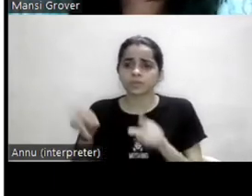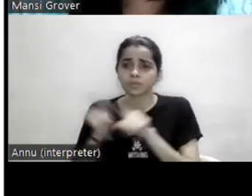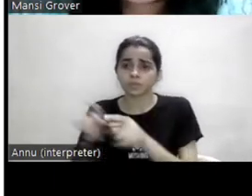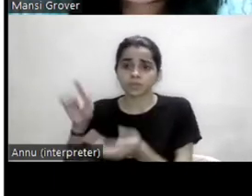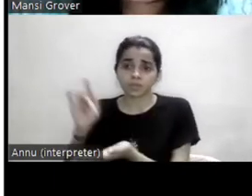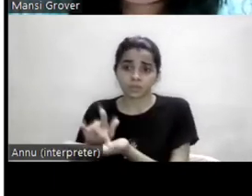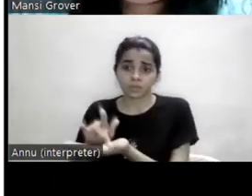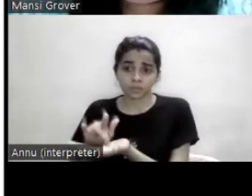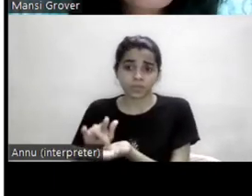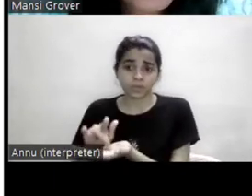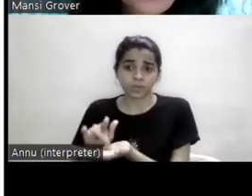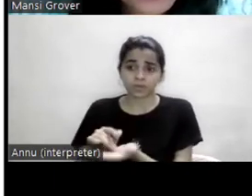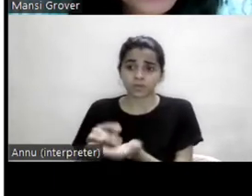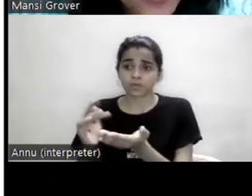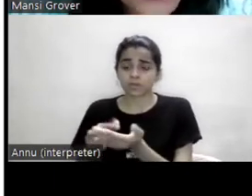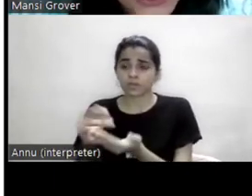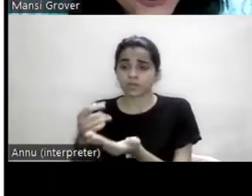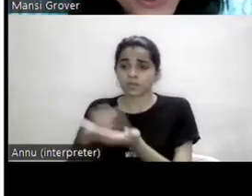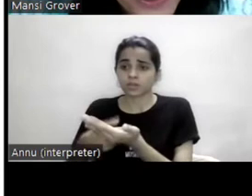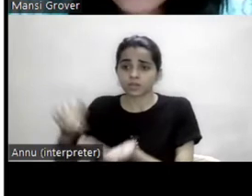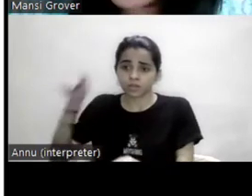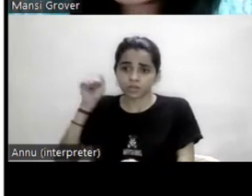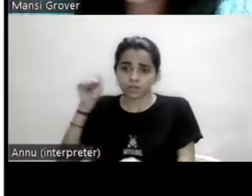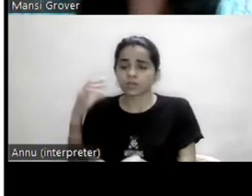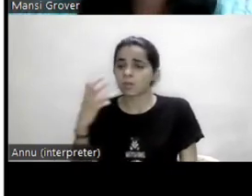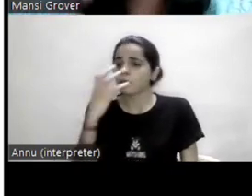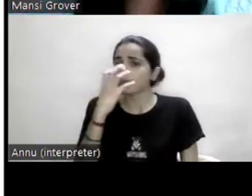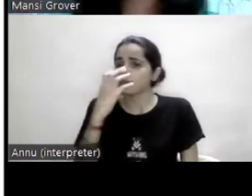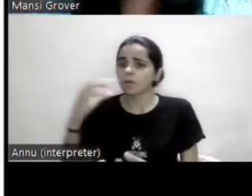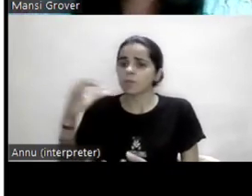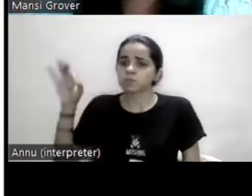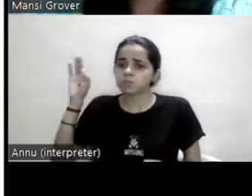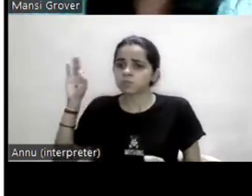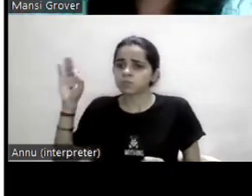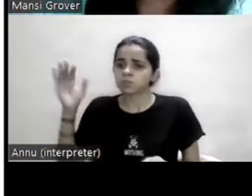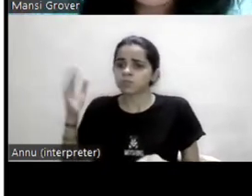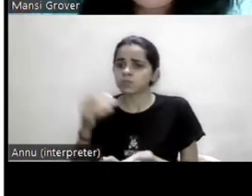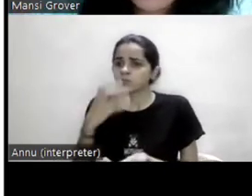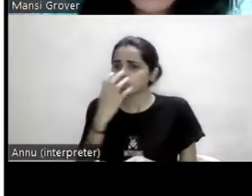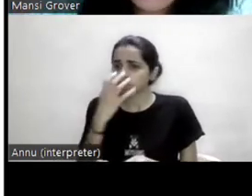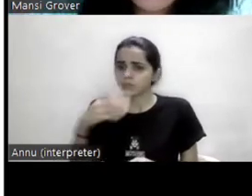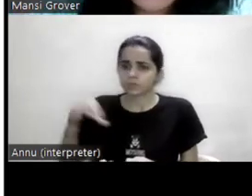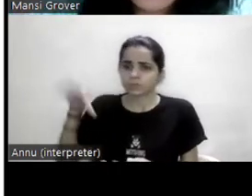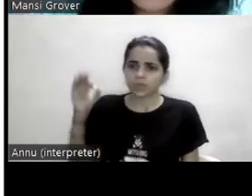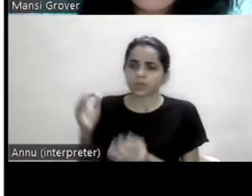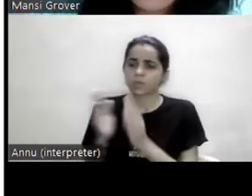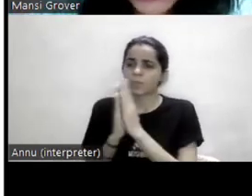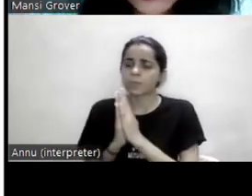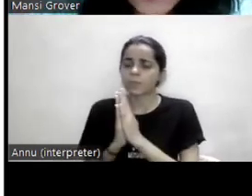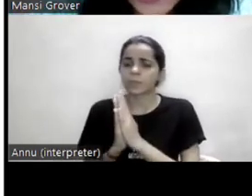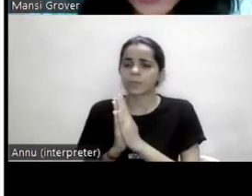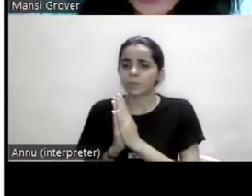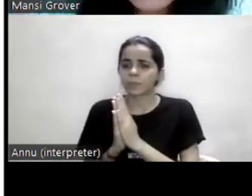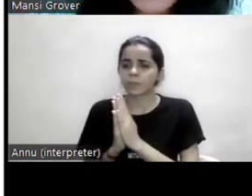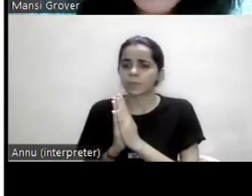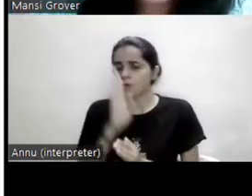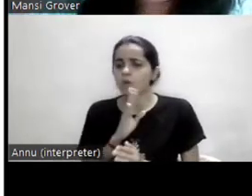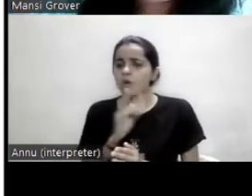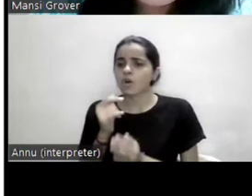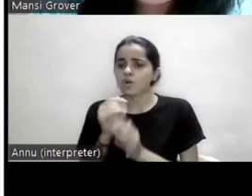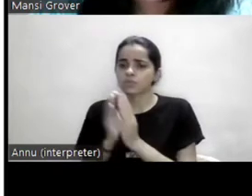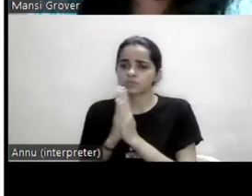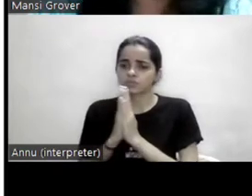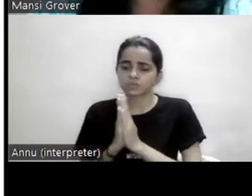place where they worship Lord Hanuman. Balaji is one of the names given to Hanuman.